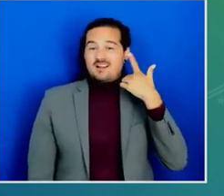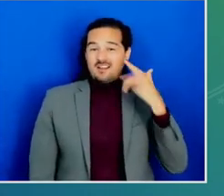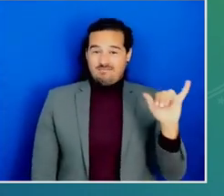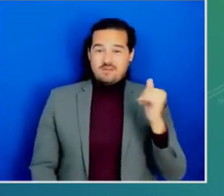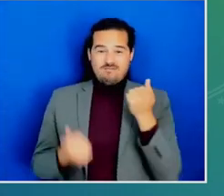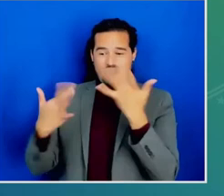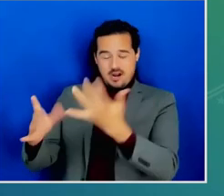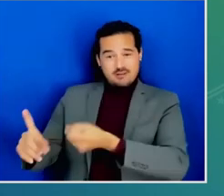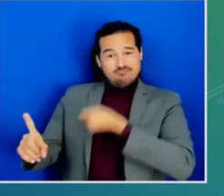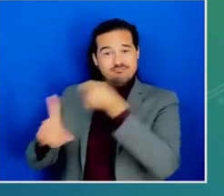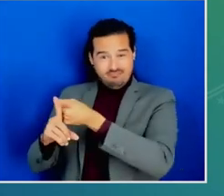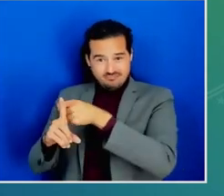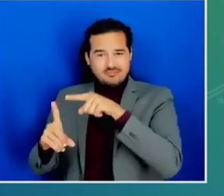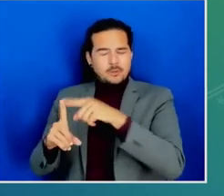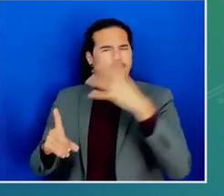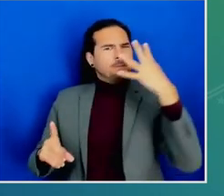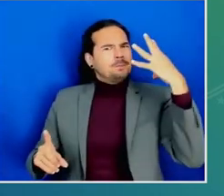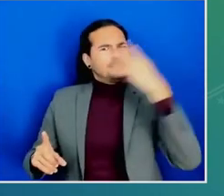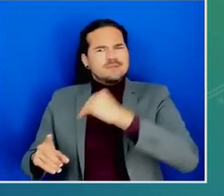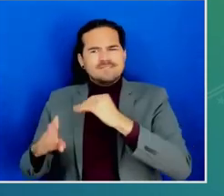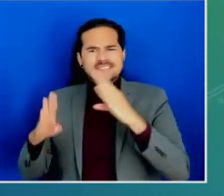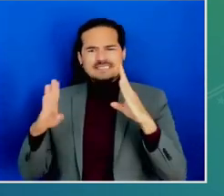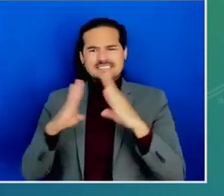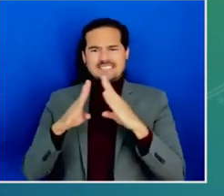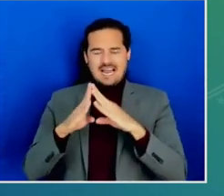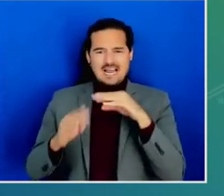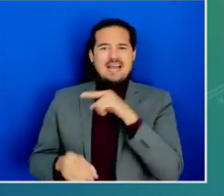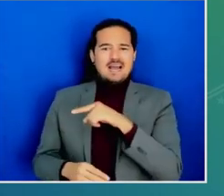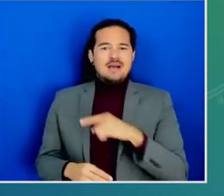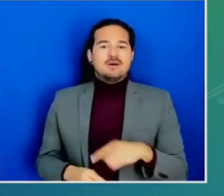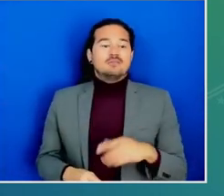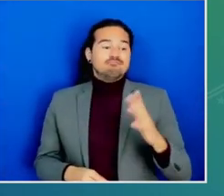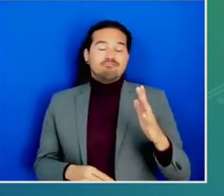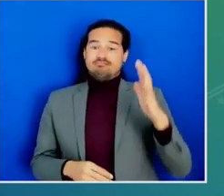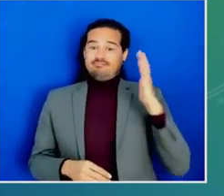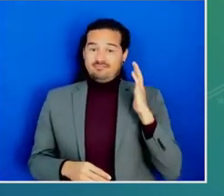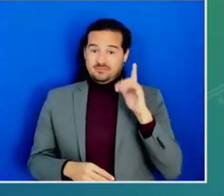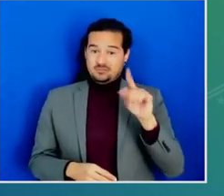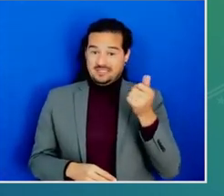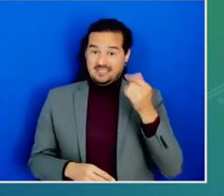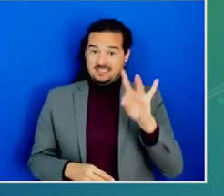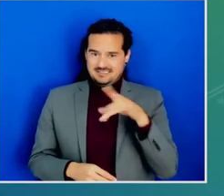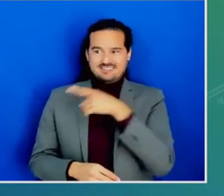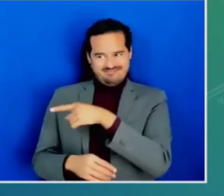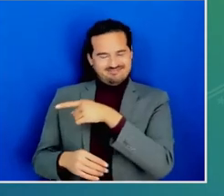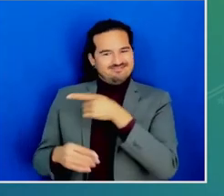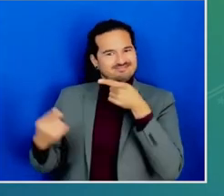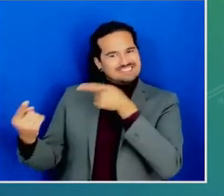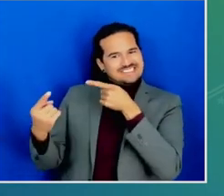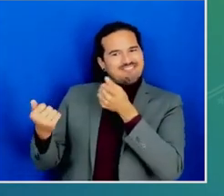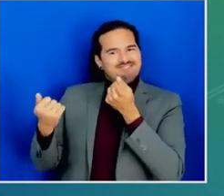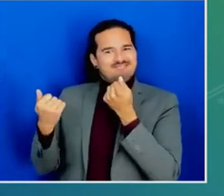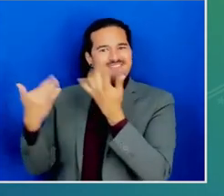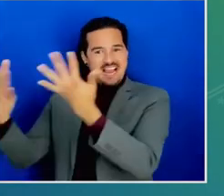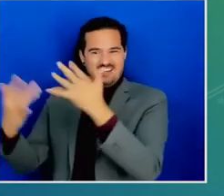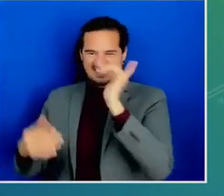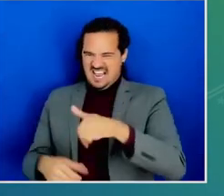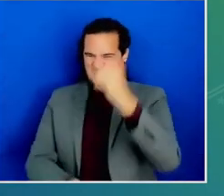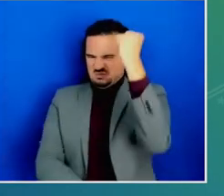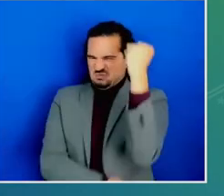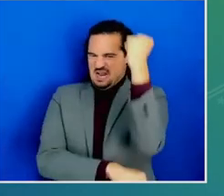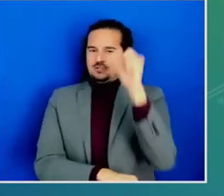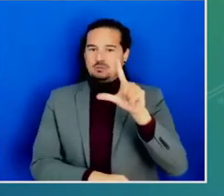the worst in California's history. This fire season was even worse, the worst